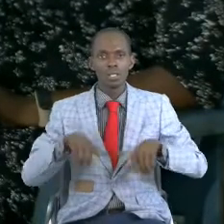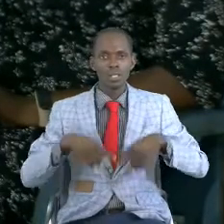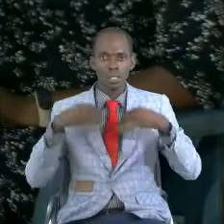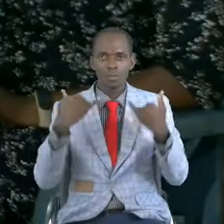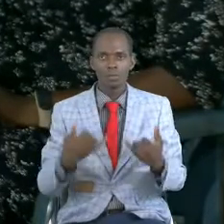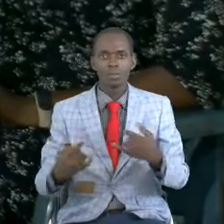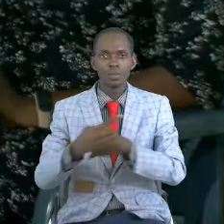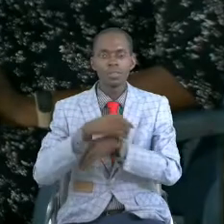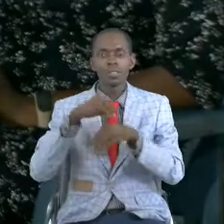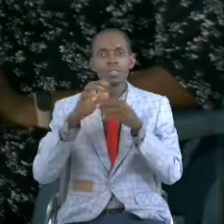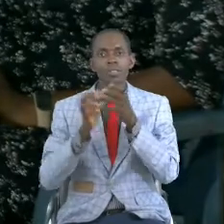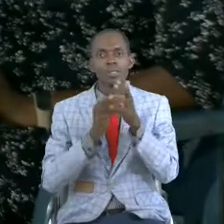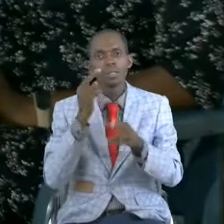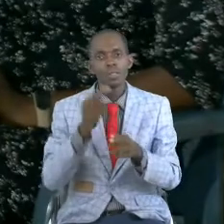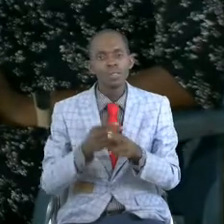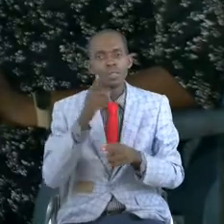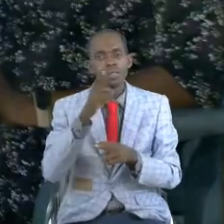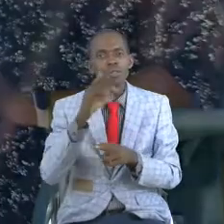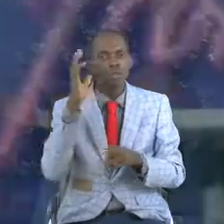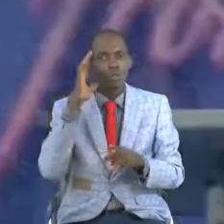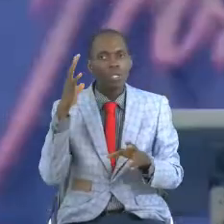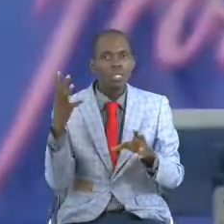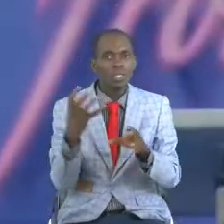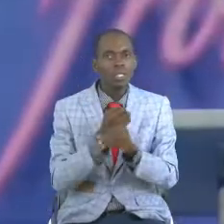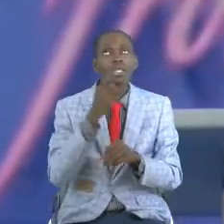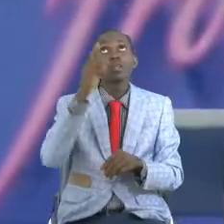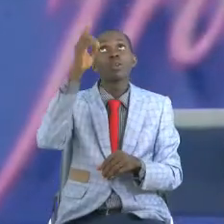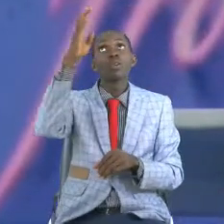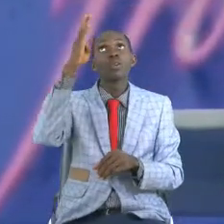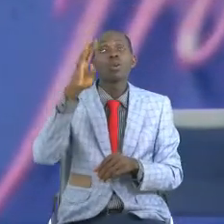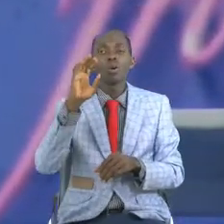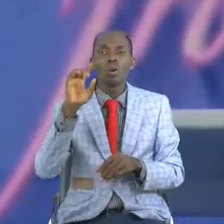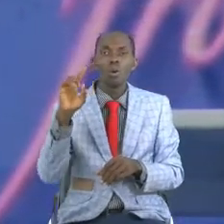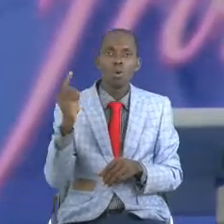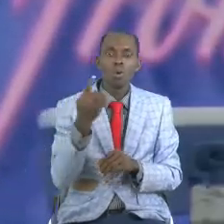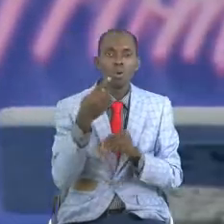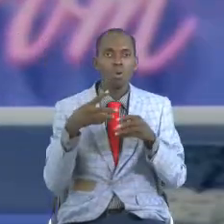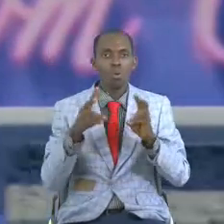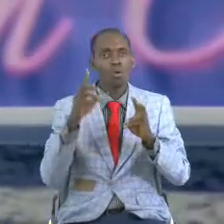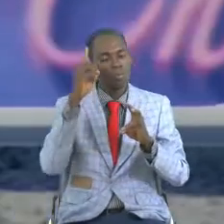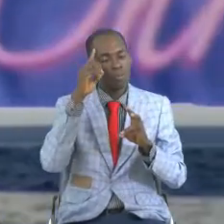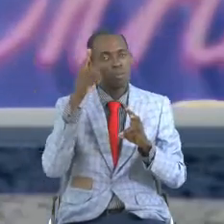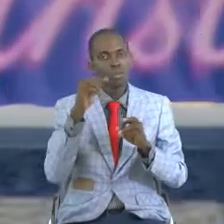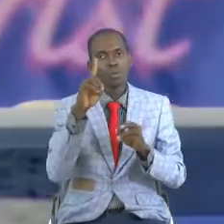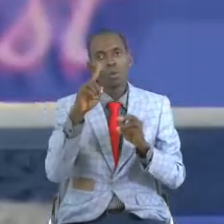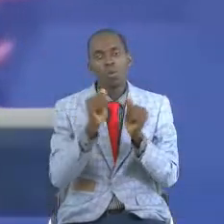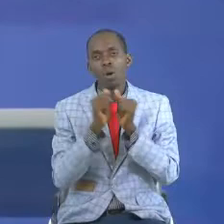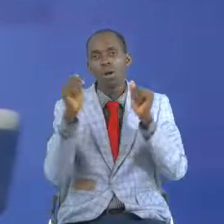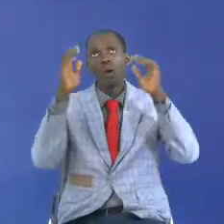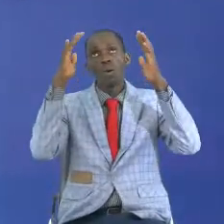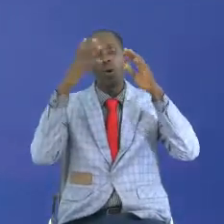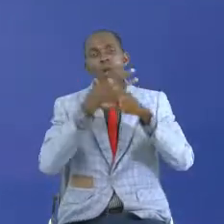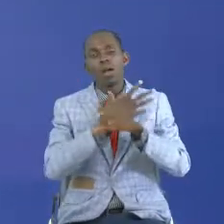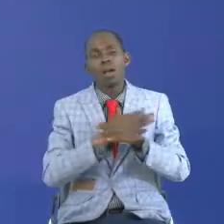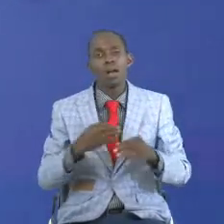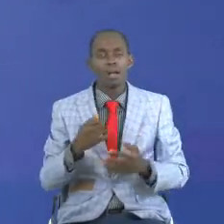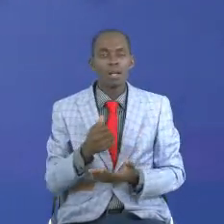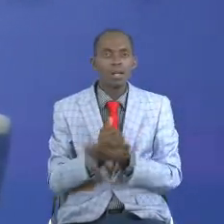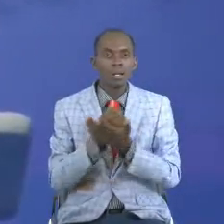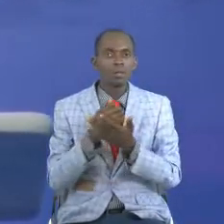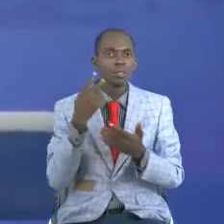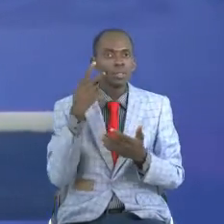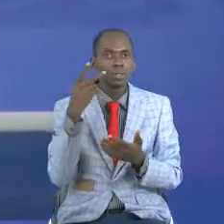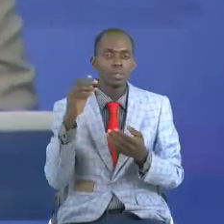take God's only way for the hopeless and the helpless. Look at number two here. We're looking at